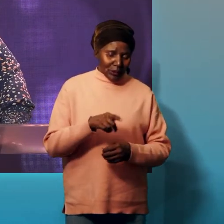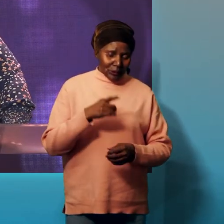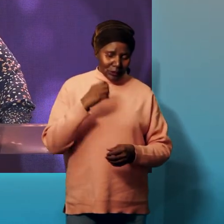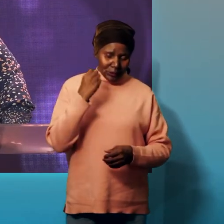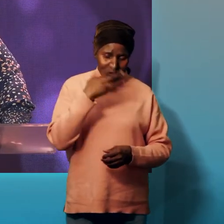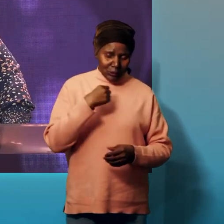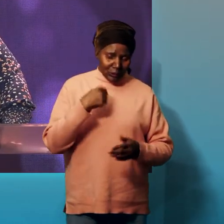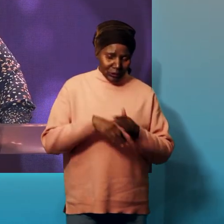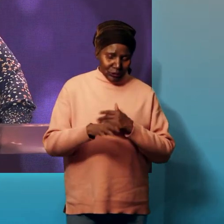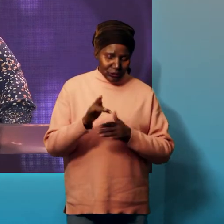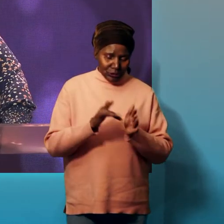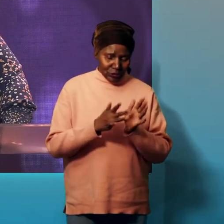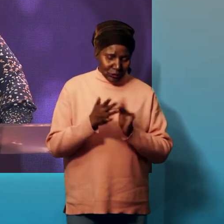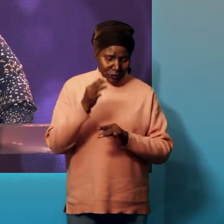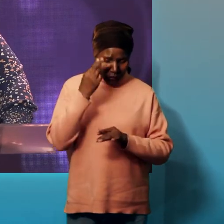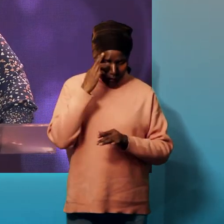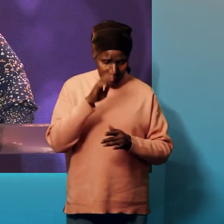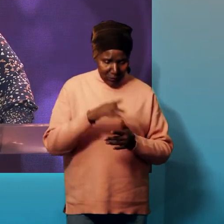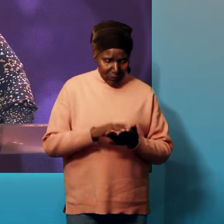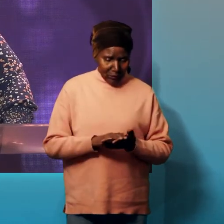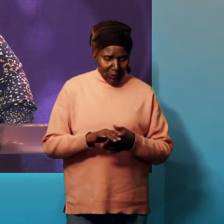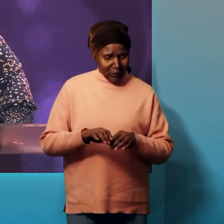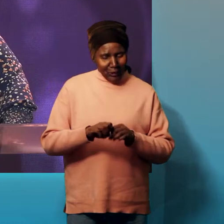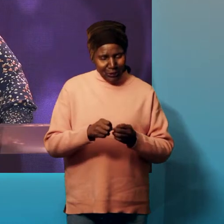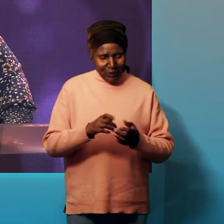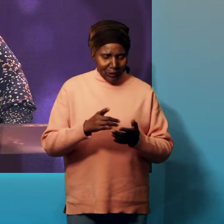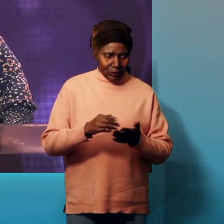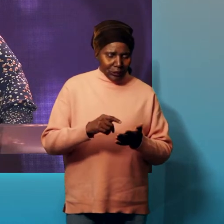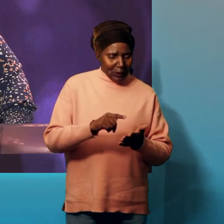Bring your healing power.